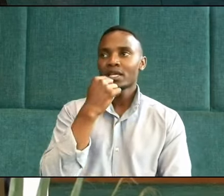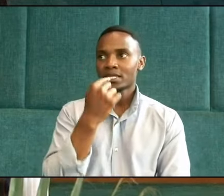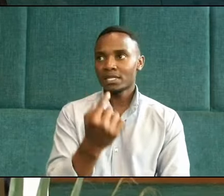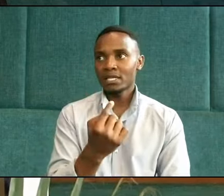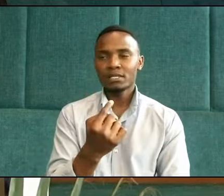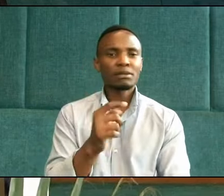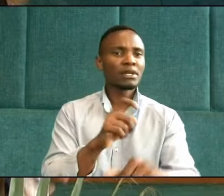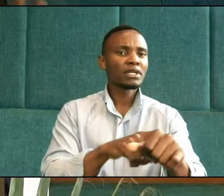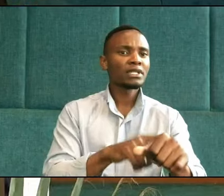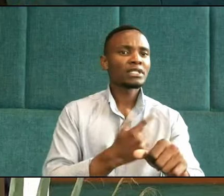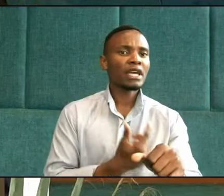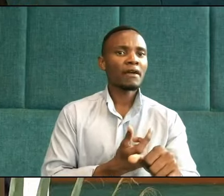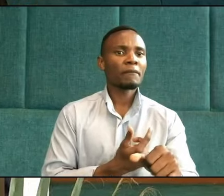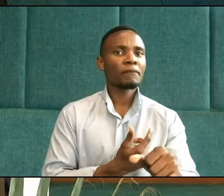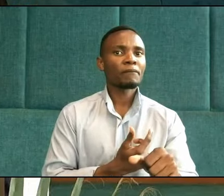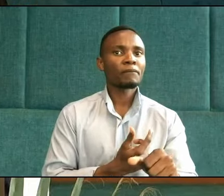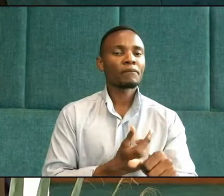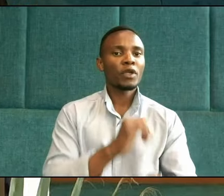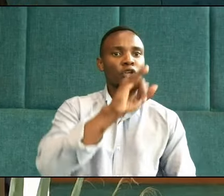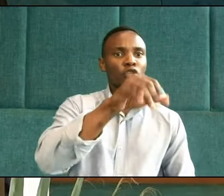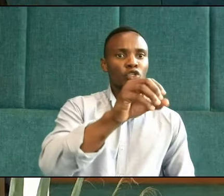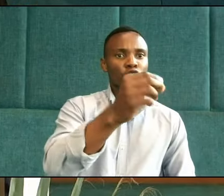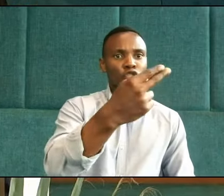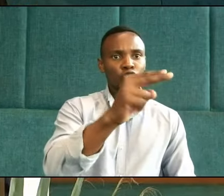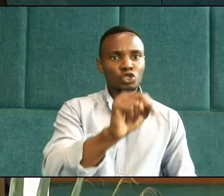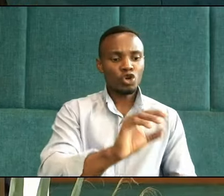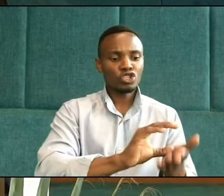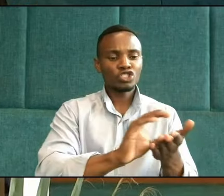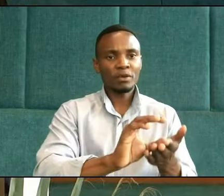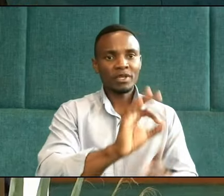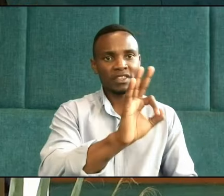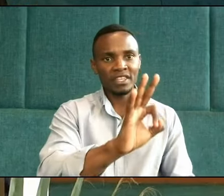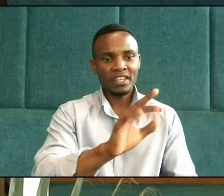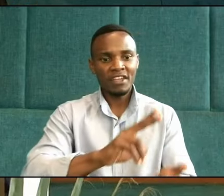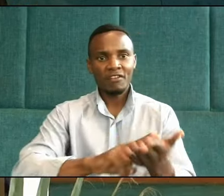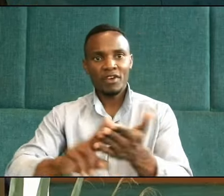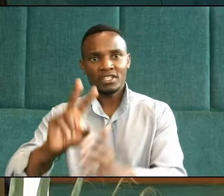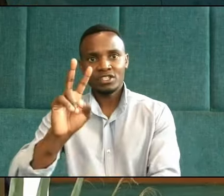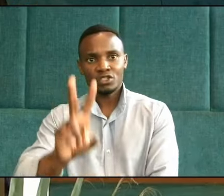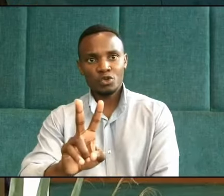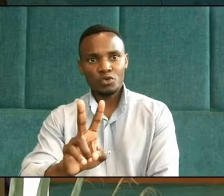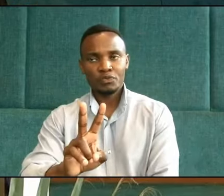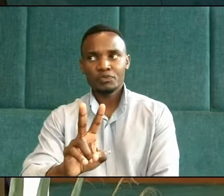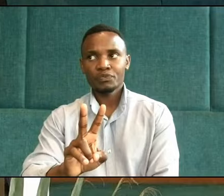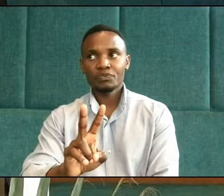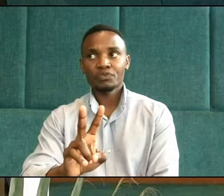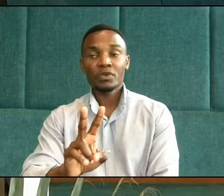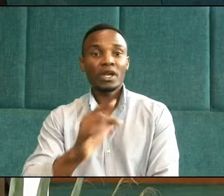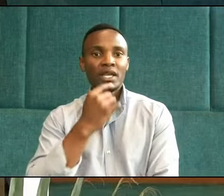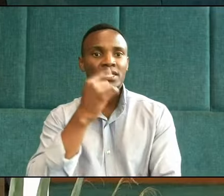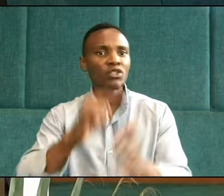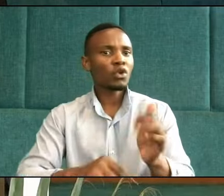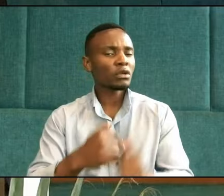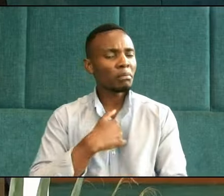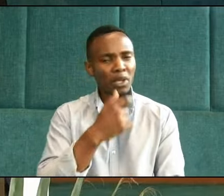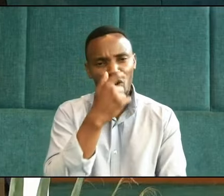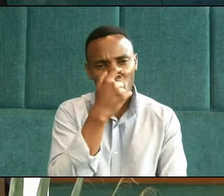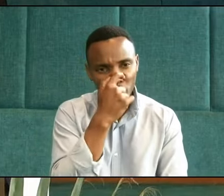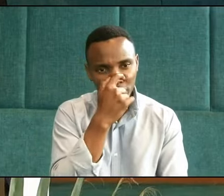to Gaius in John 3:2, he says, I also wish or pray that